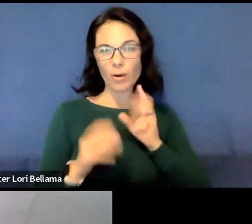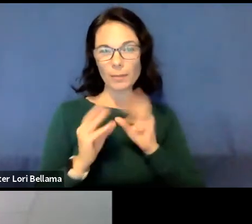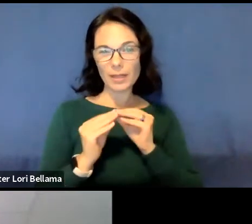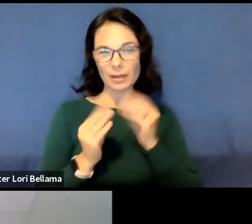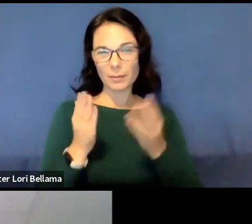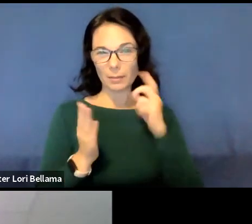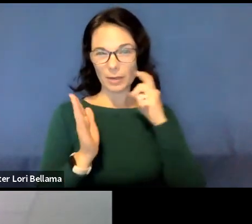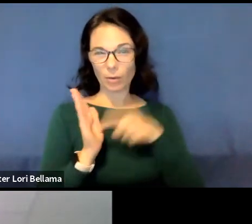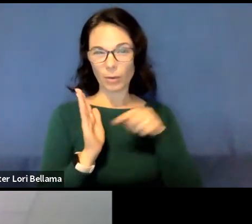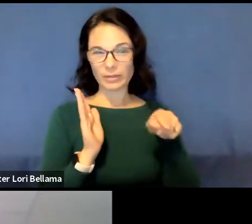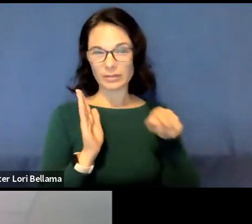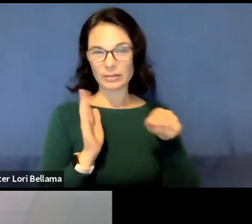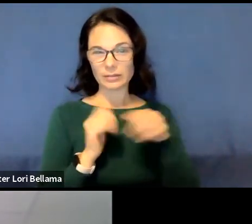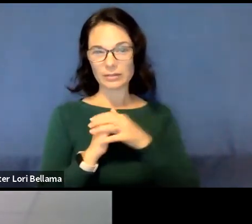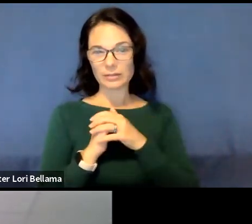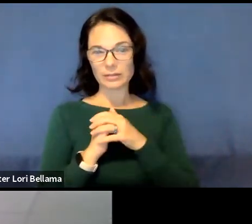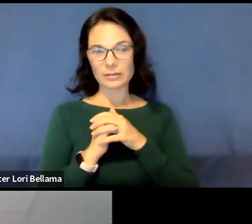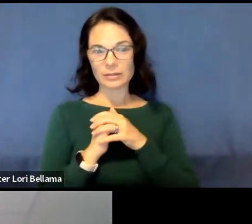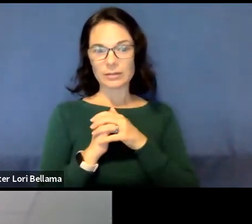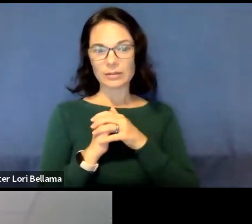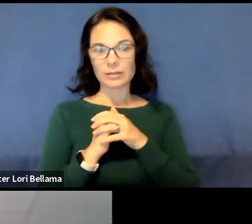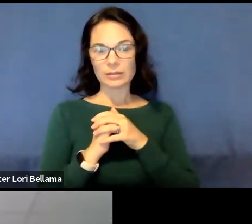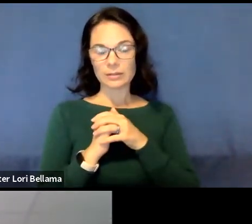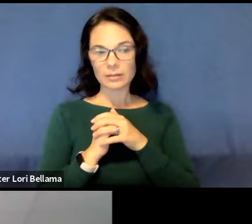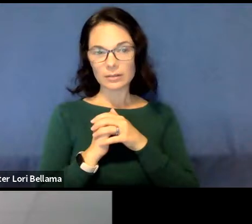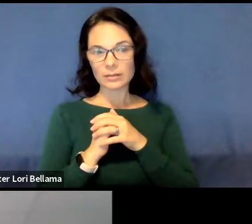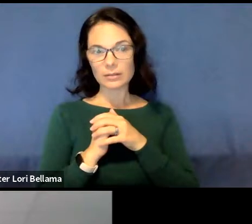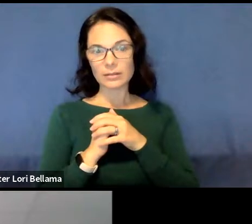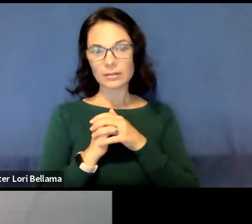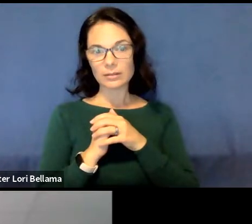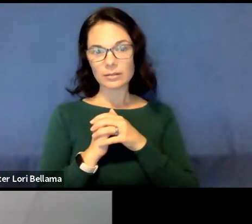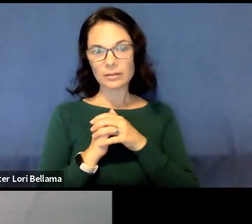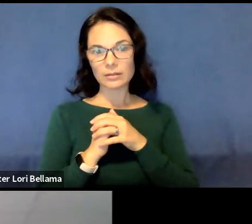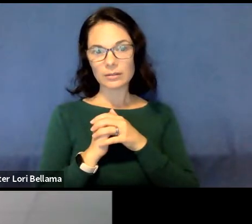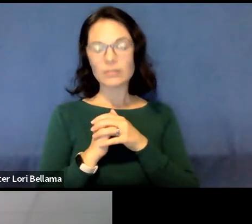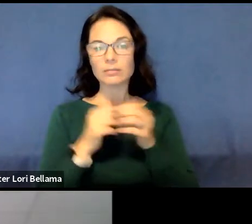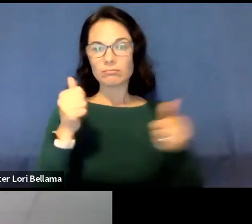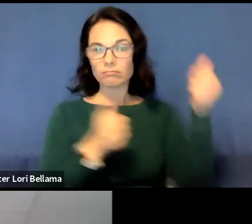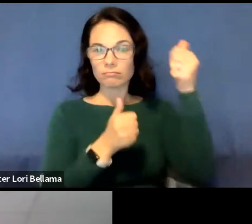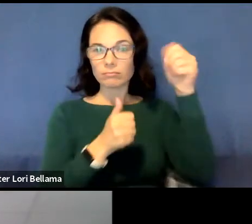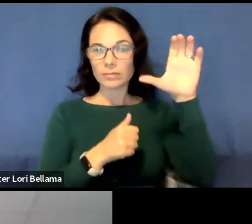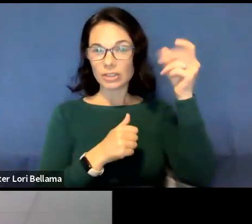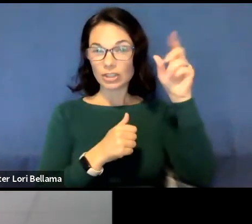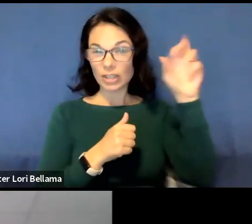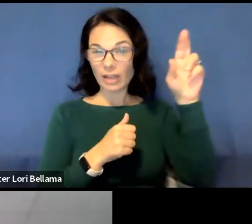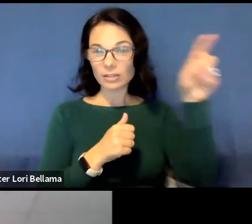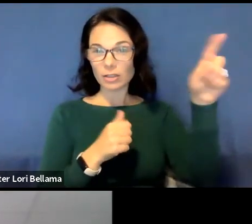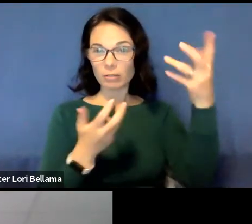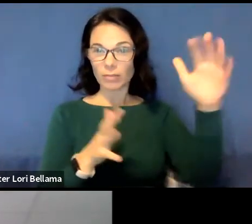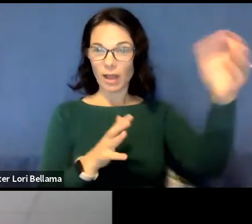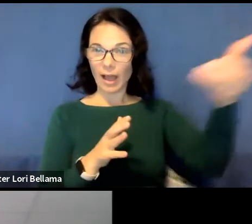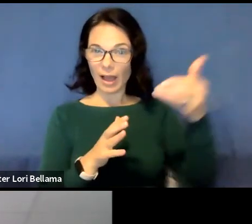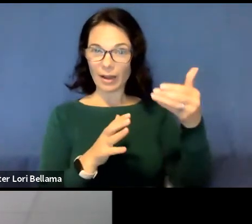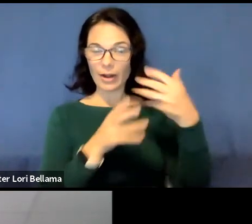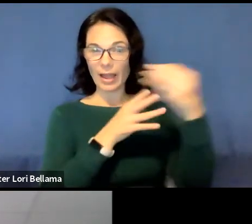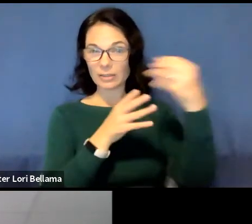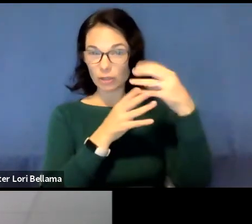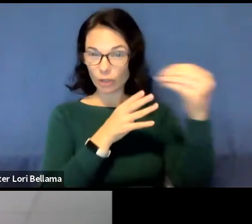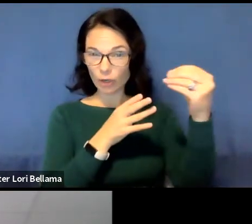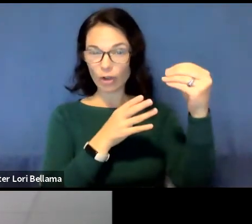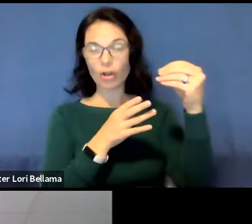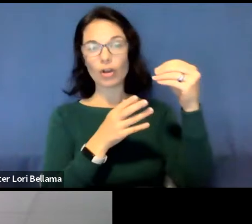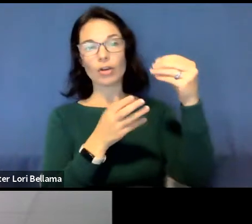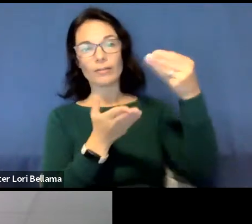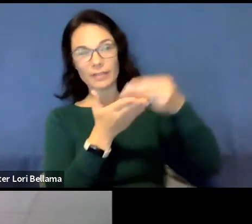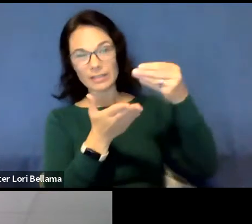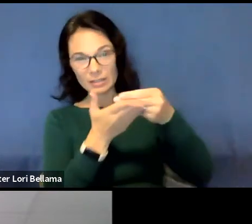this already, but there is the chancellor has hired an external fiscal analysis to be